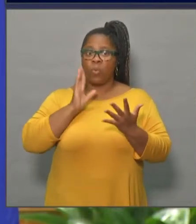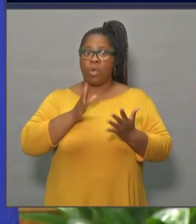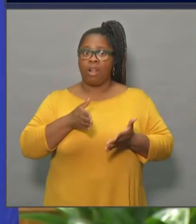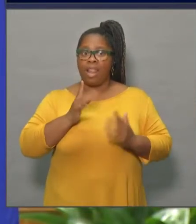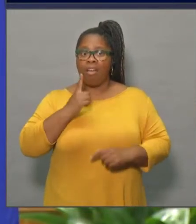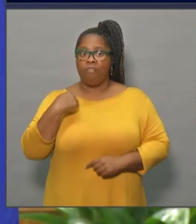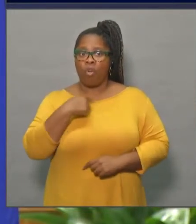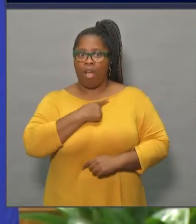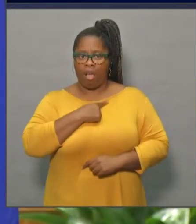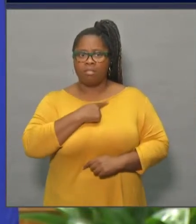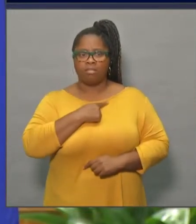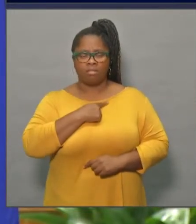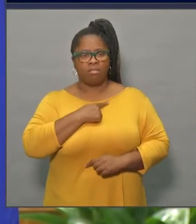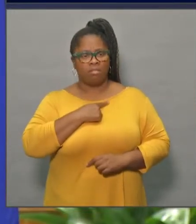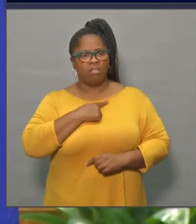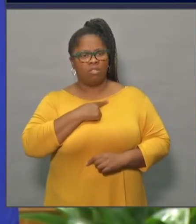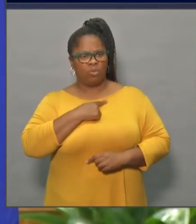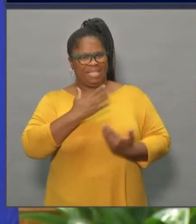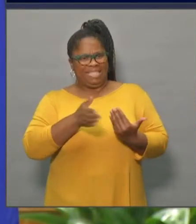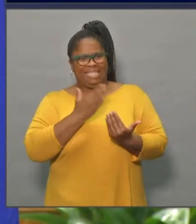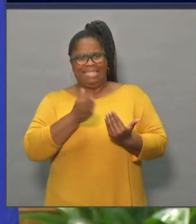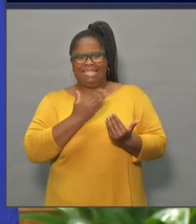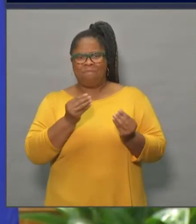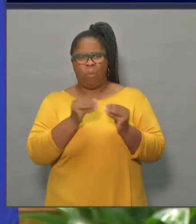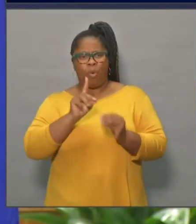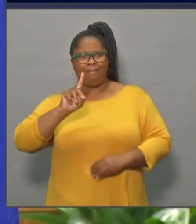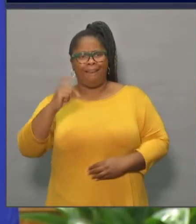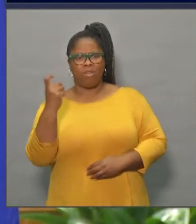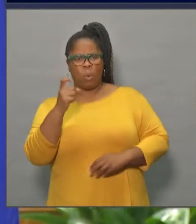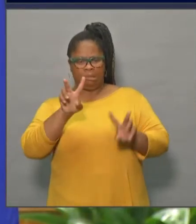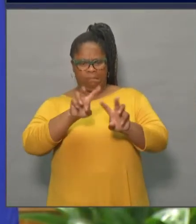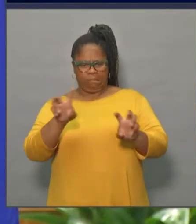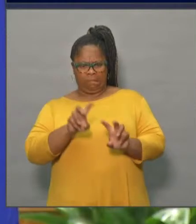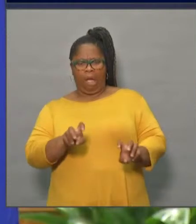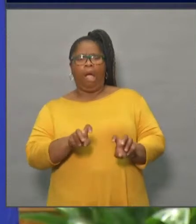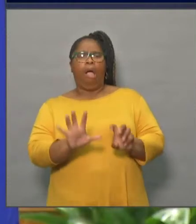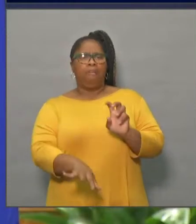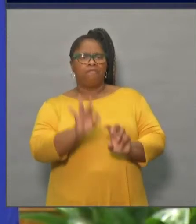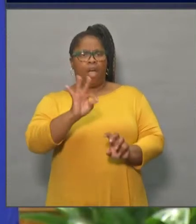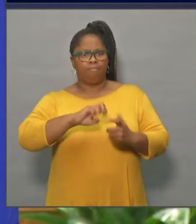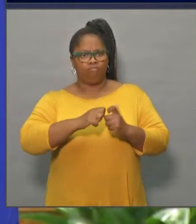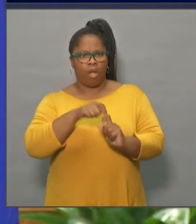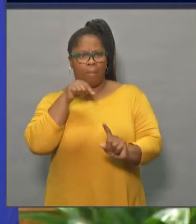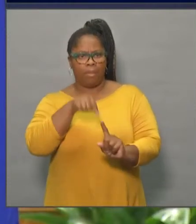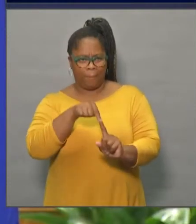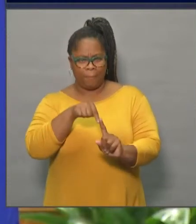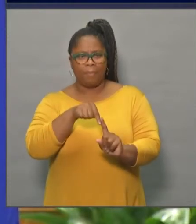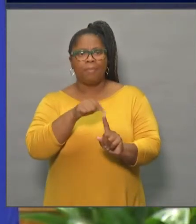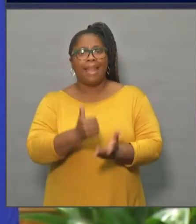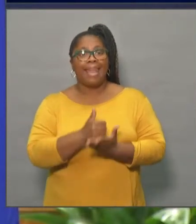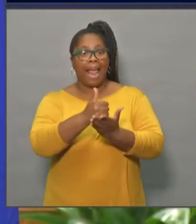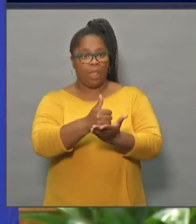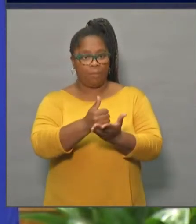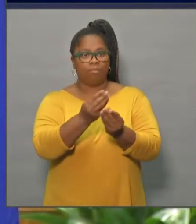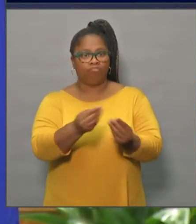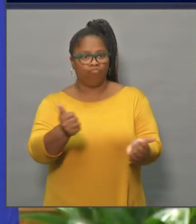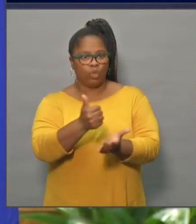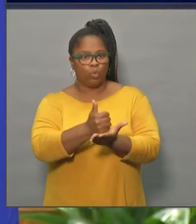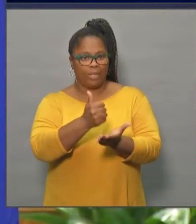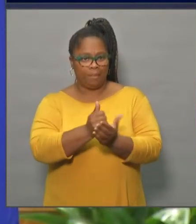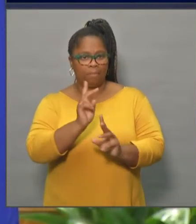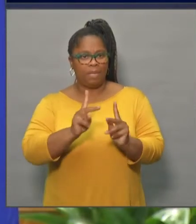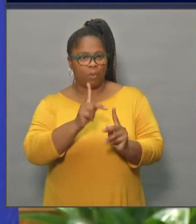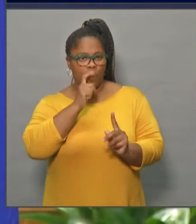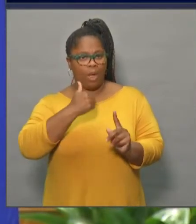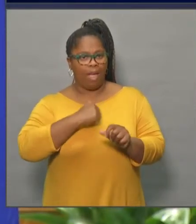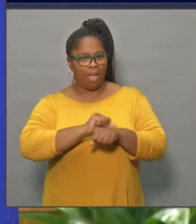the diagnosing and early care and treatment of people with COVID-19. This important